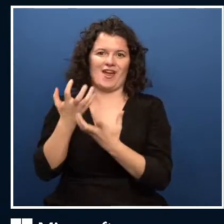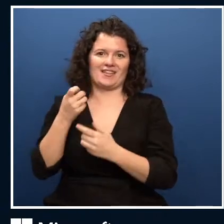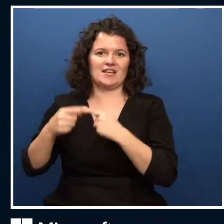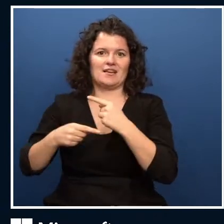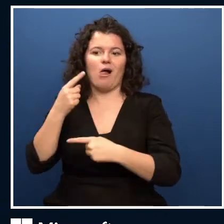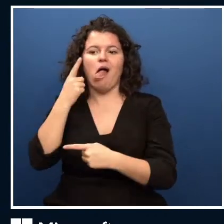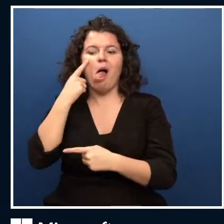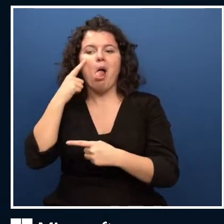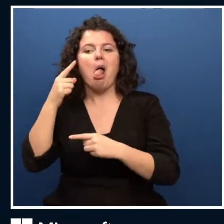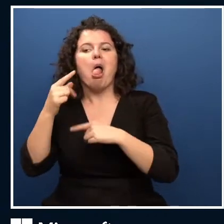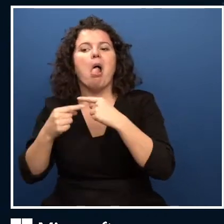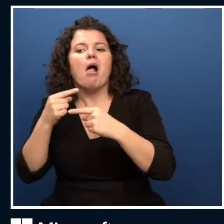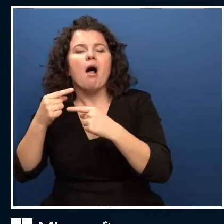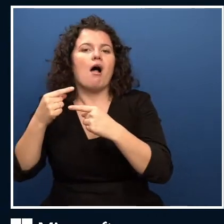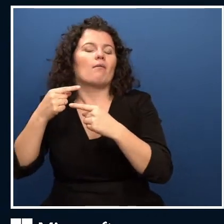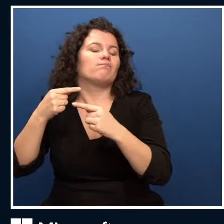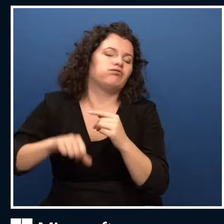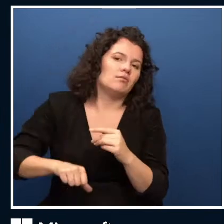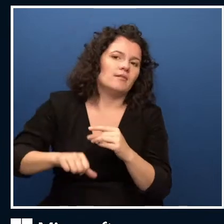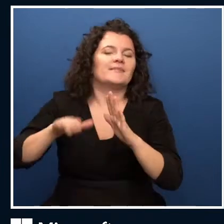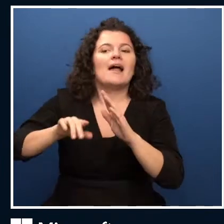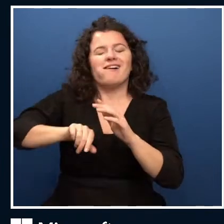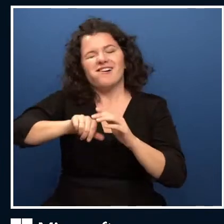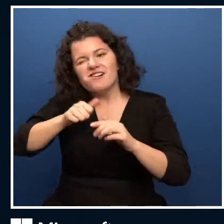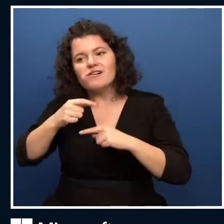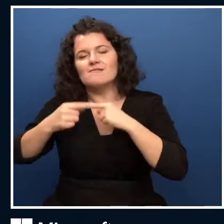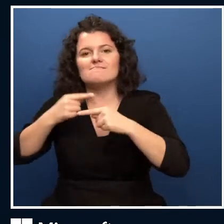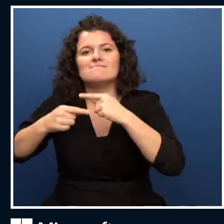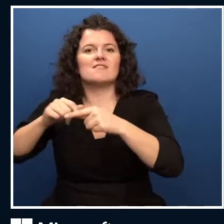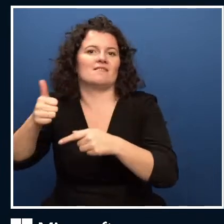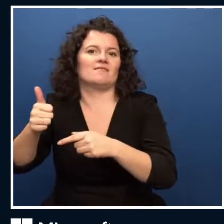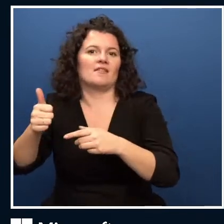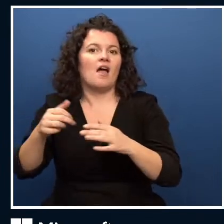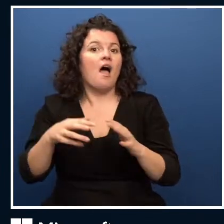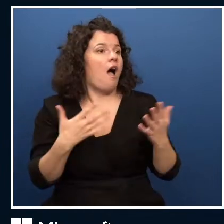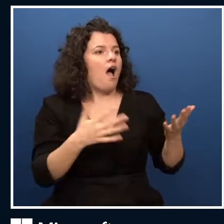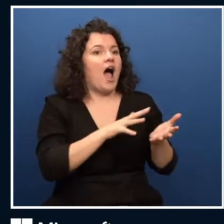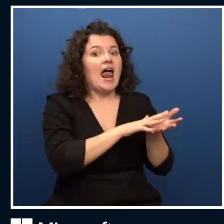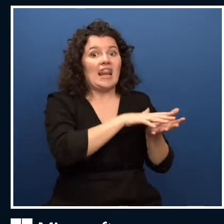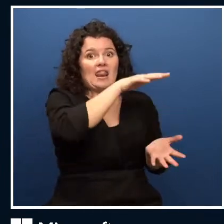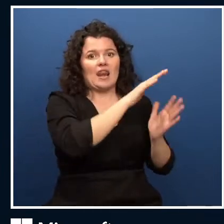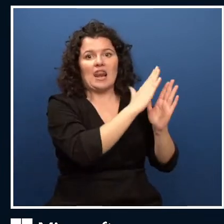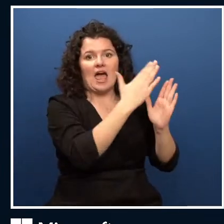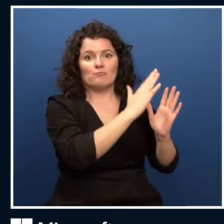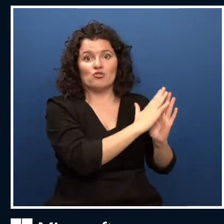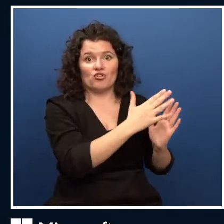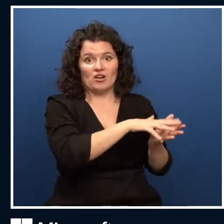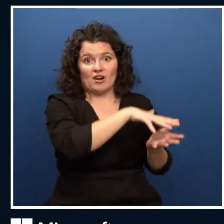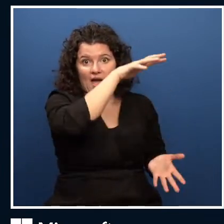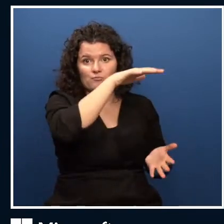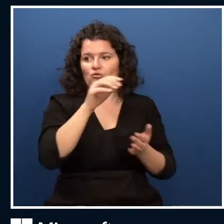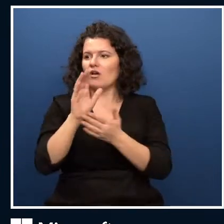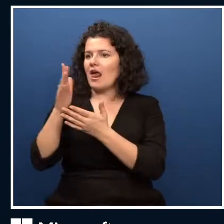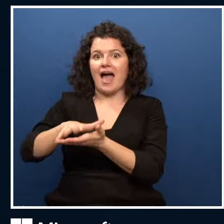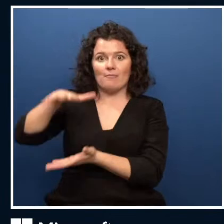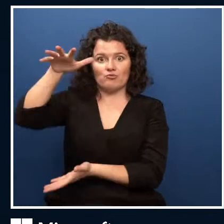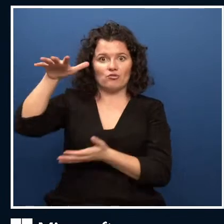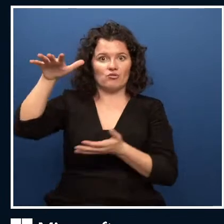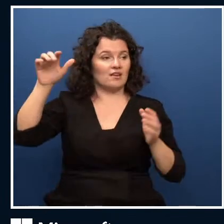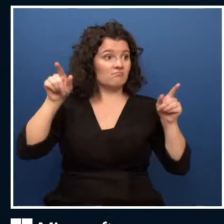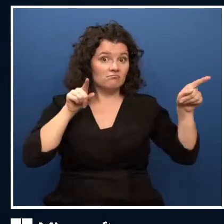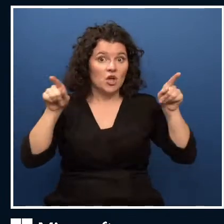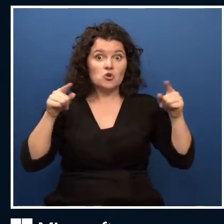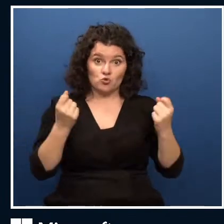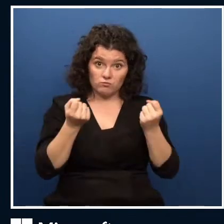saying, oh, I put a few libraries together and I've done this. But do you understand behind it? What happens if you change things? And that's the